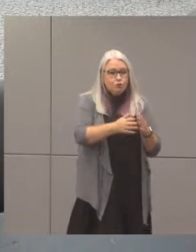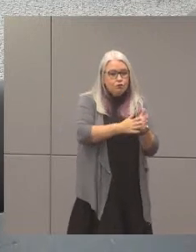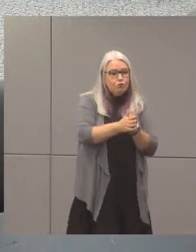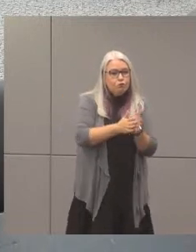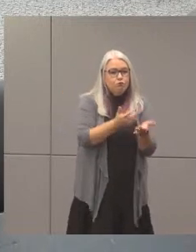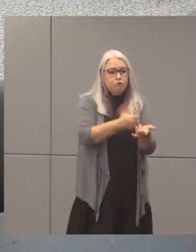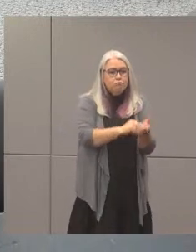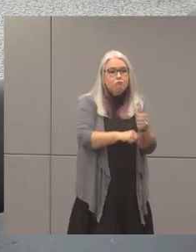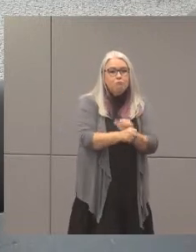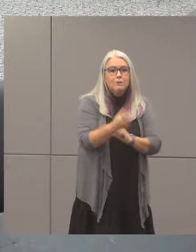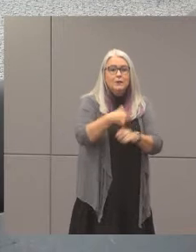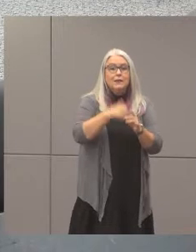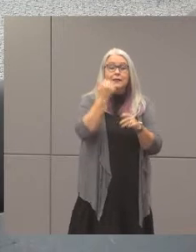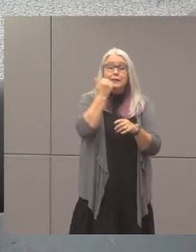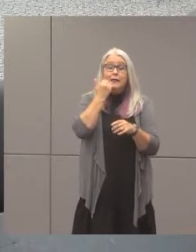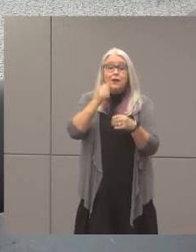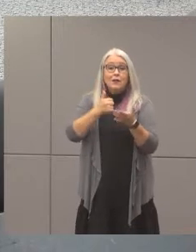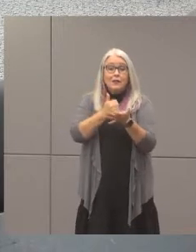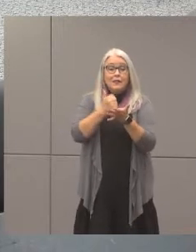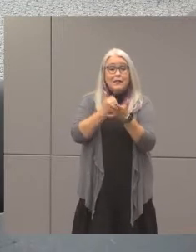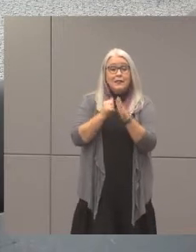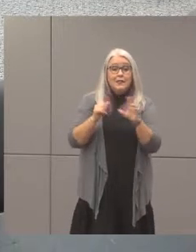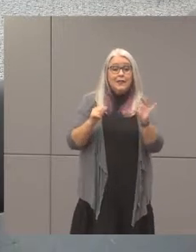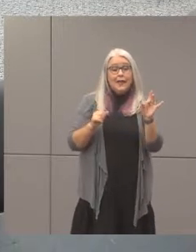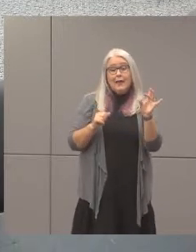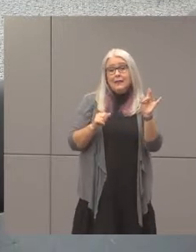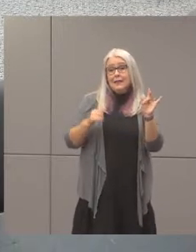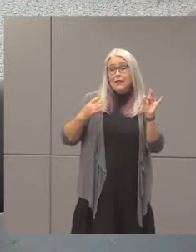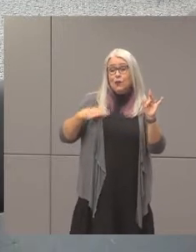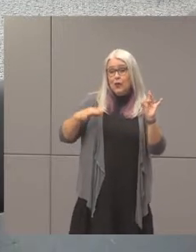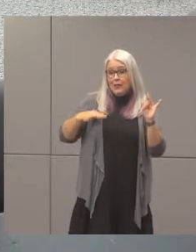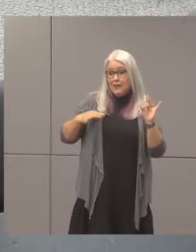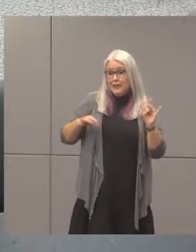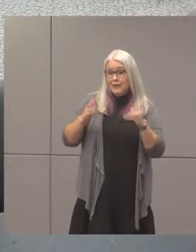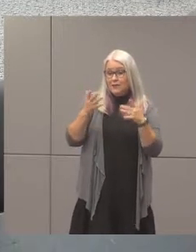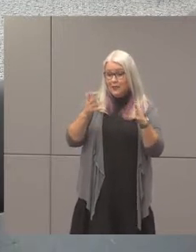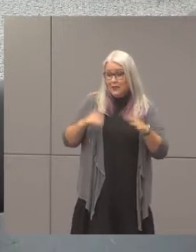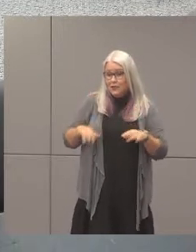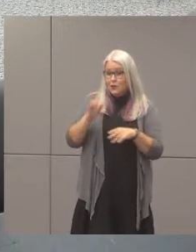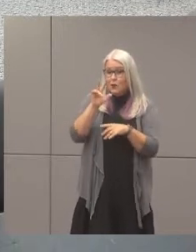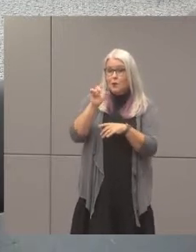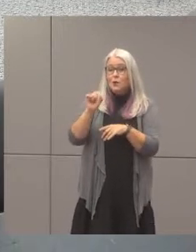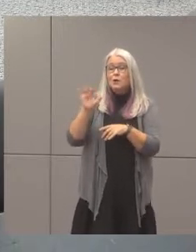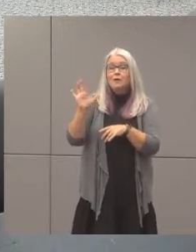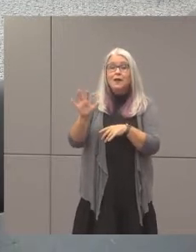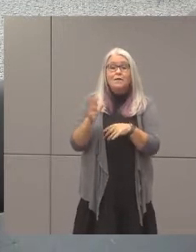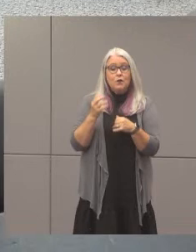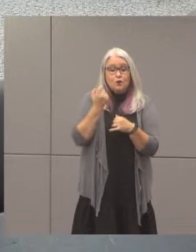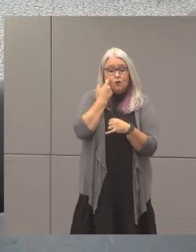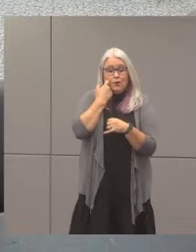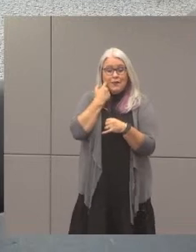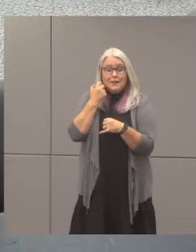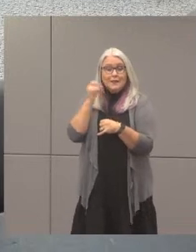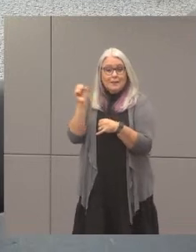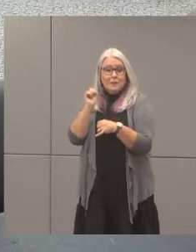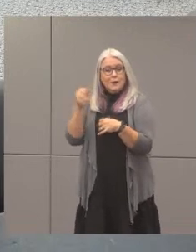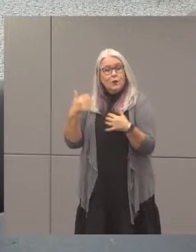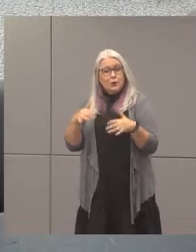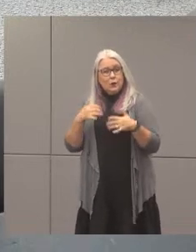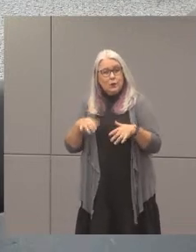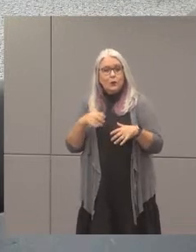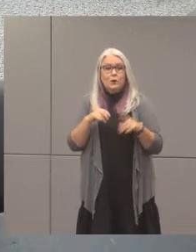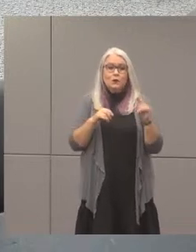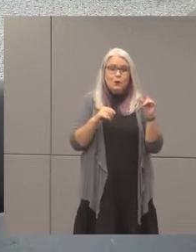of the dental assisting, I took 18 credits. I completed that with a 3.5. This last semester was a little bit hard. I took